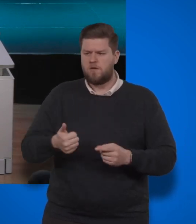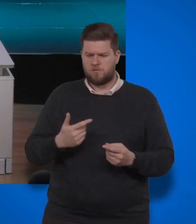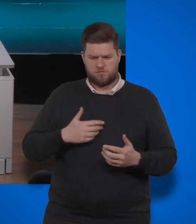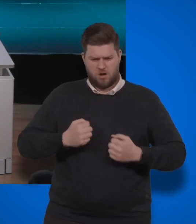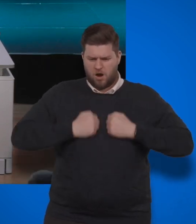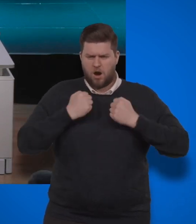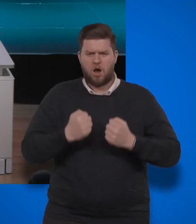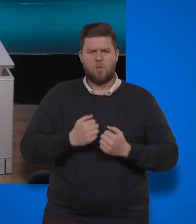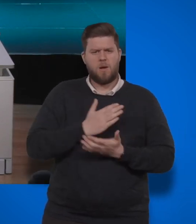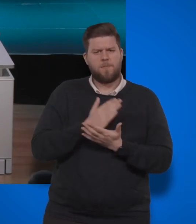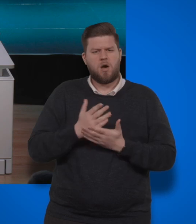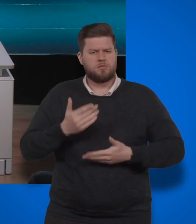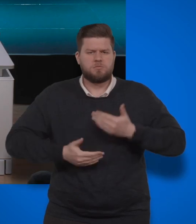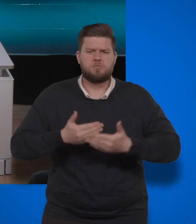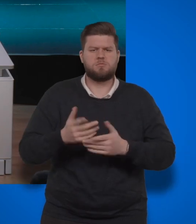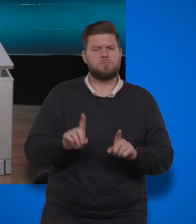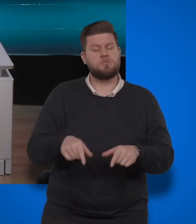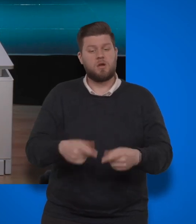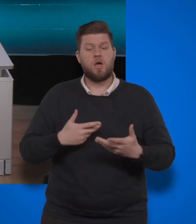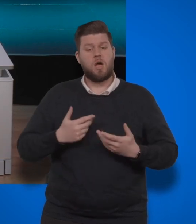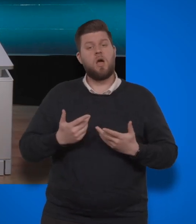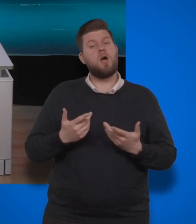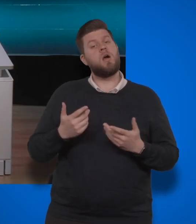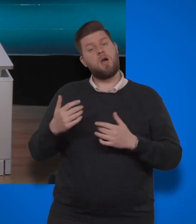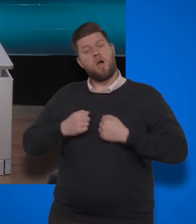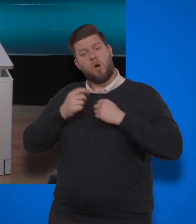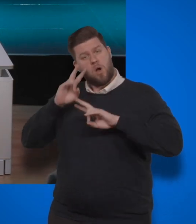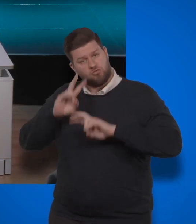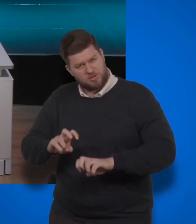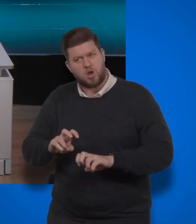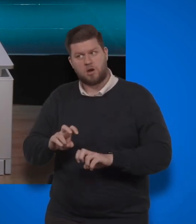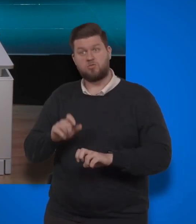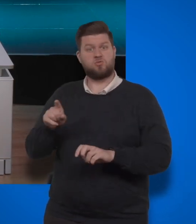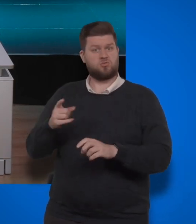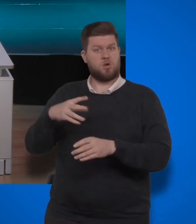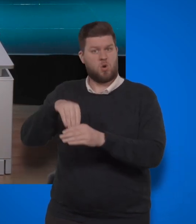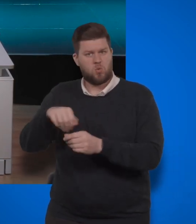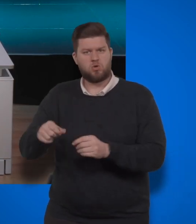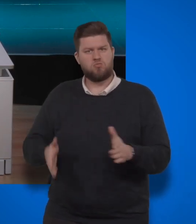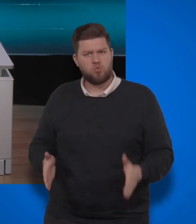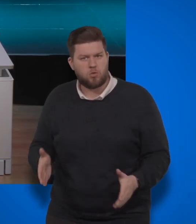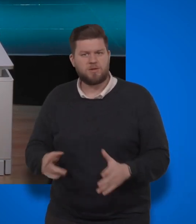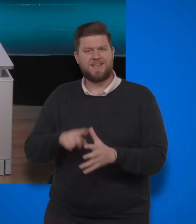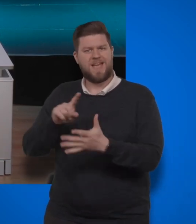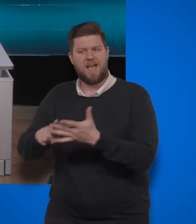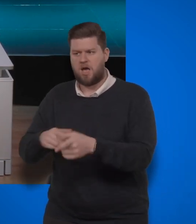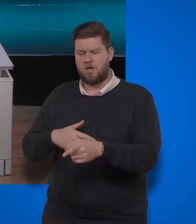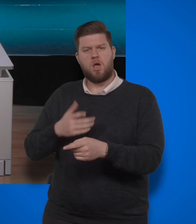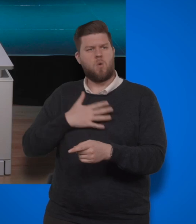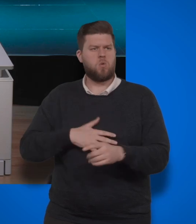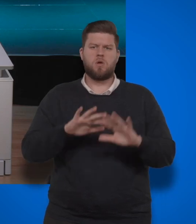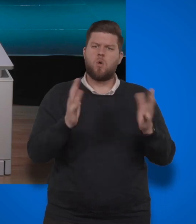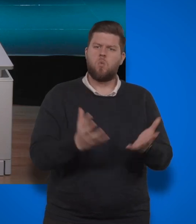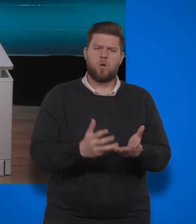plays. Through our research, including that into robotics and AI, we are seeking to enhance and improve the